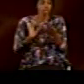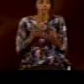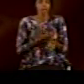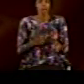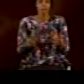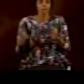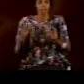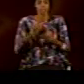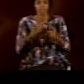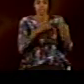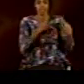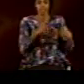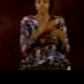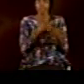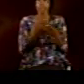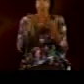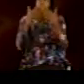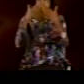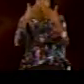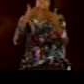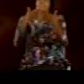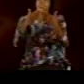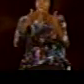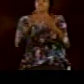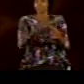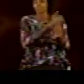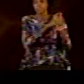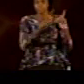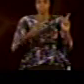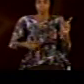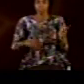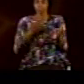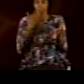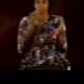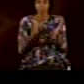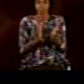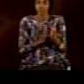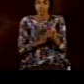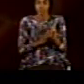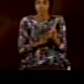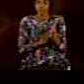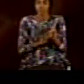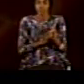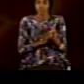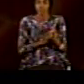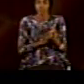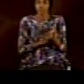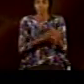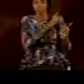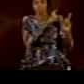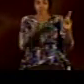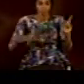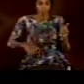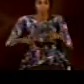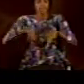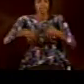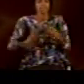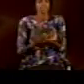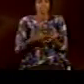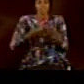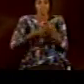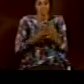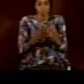the Lord and thank him for how he started with us yesterday in